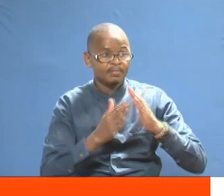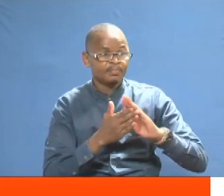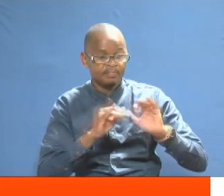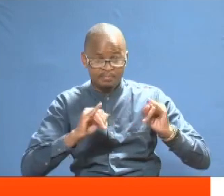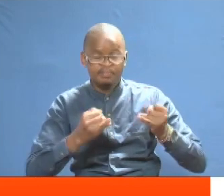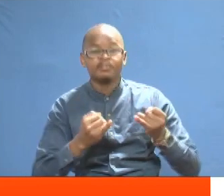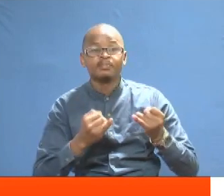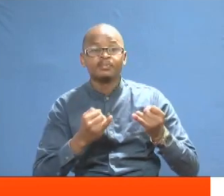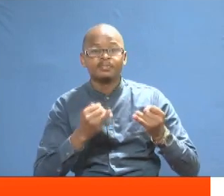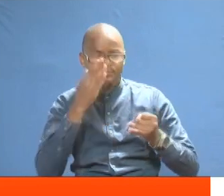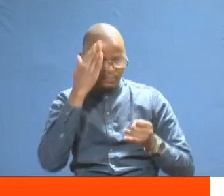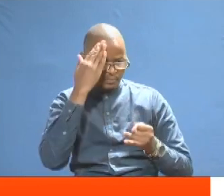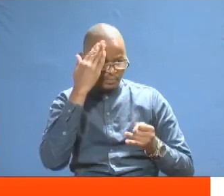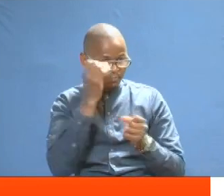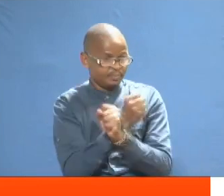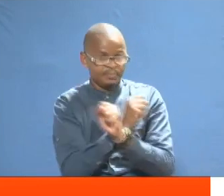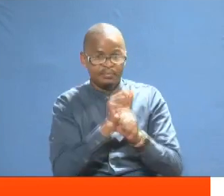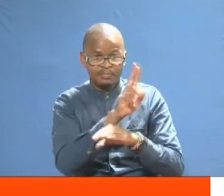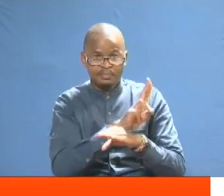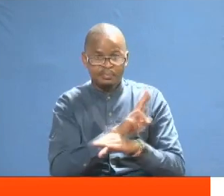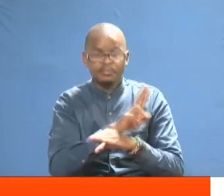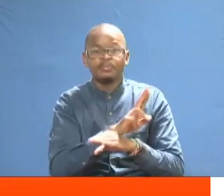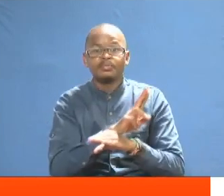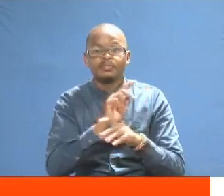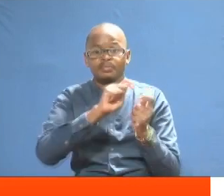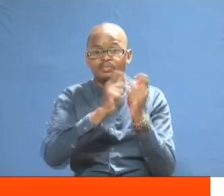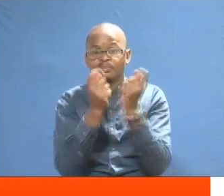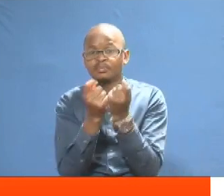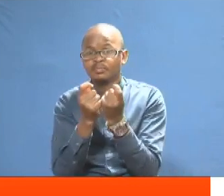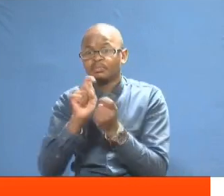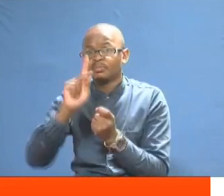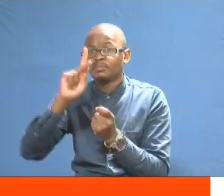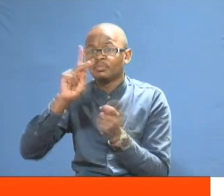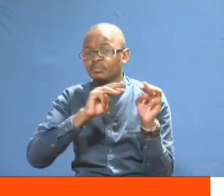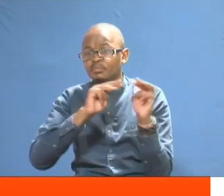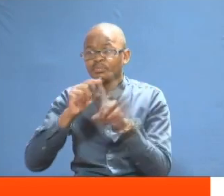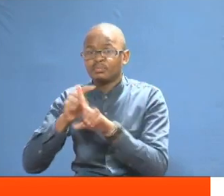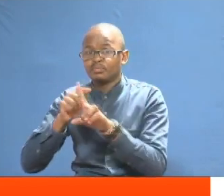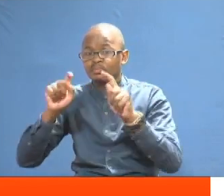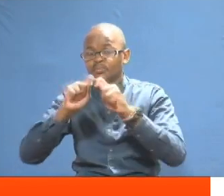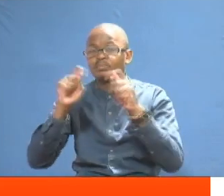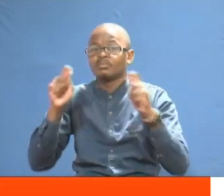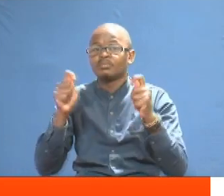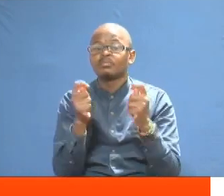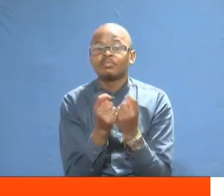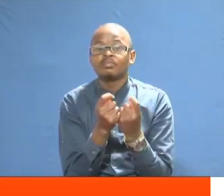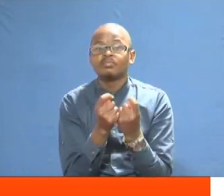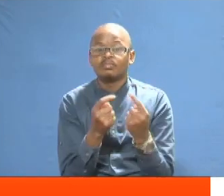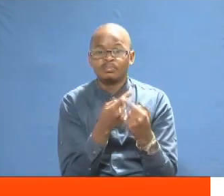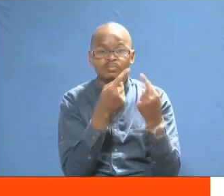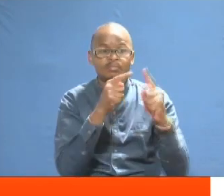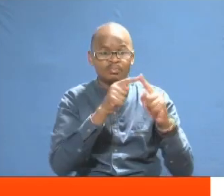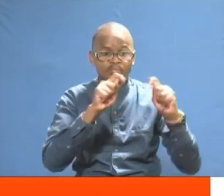a new, because they realize they can no longer use ethnic-based violence, because Kenyans have moved from a tribal conflict